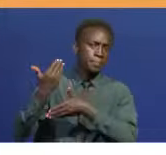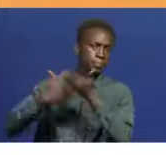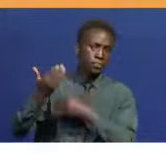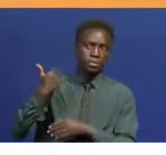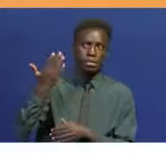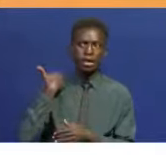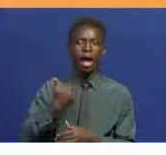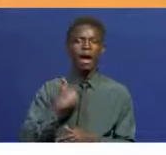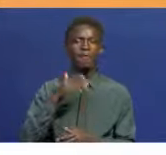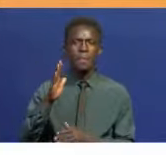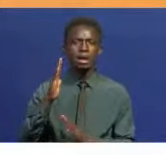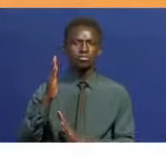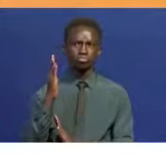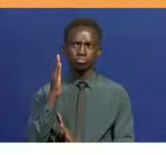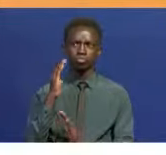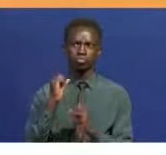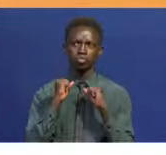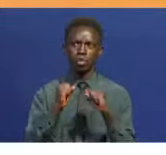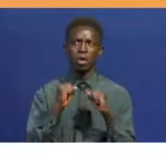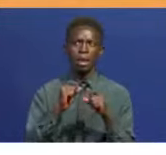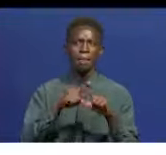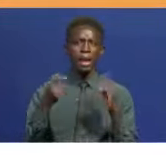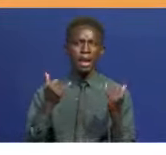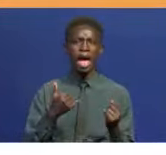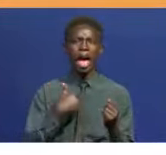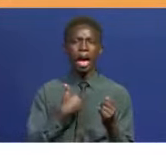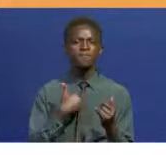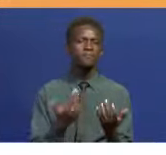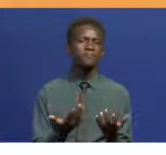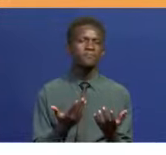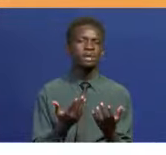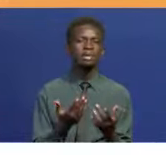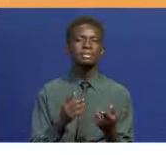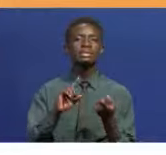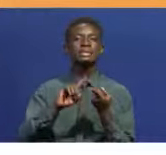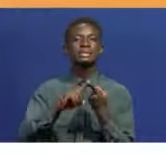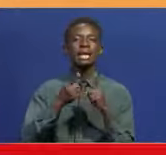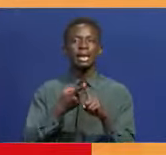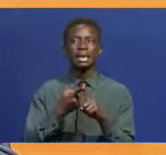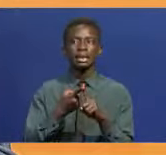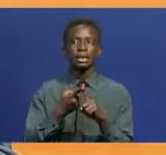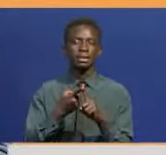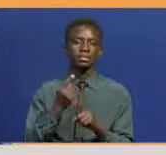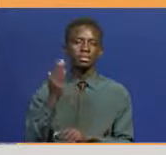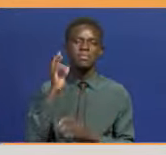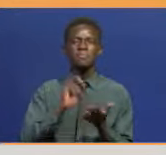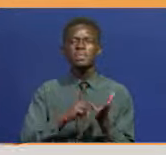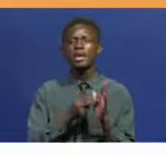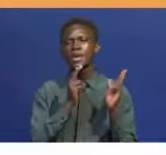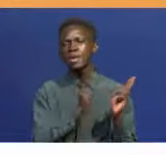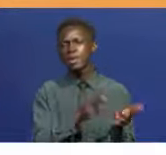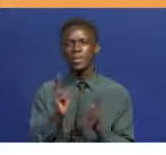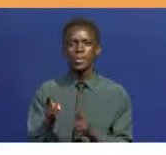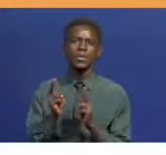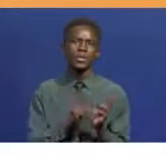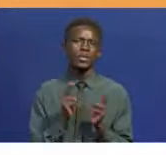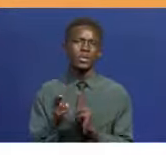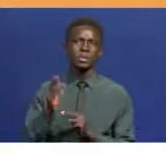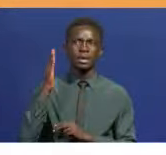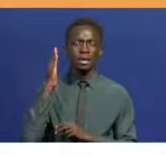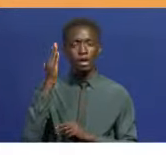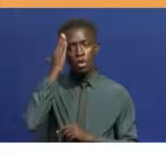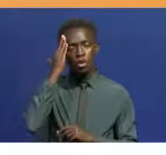guards. They decided to come up with what they called standard guards. So a standard guard basically is a casual. And you know where they were